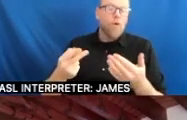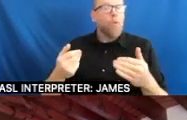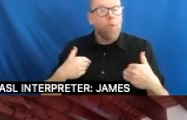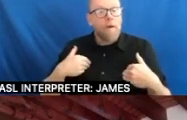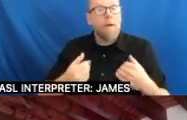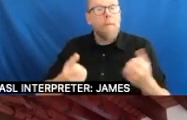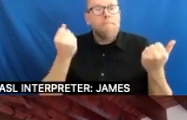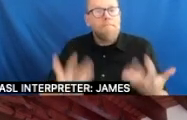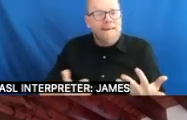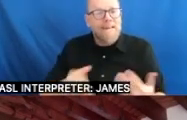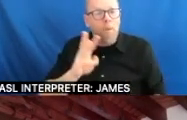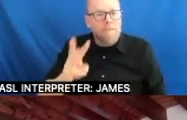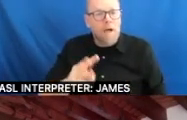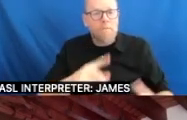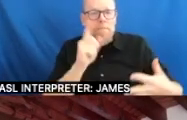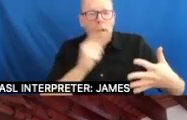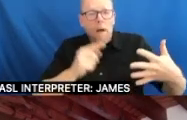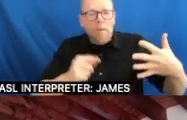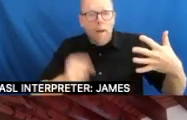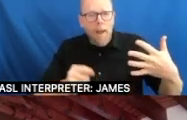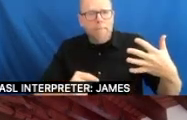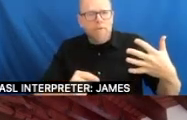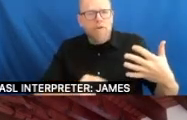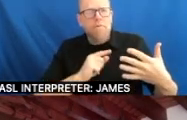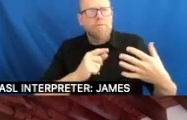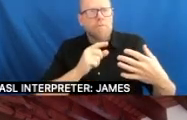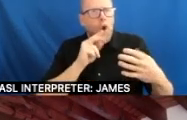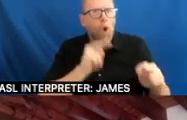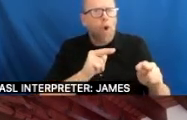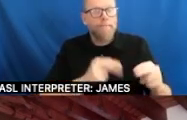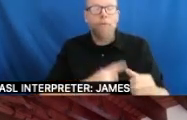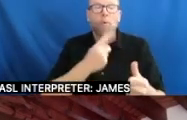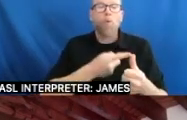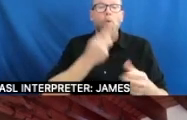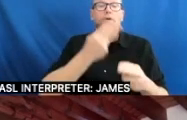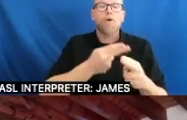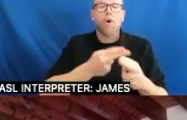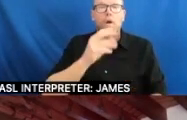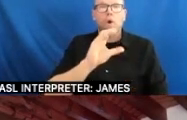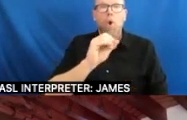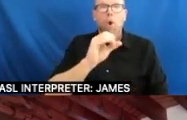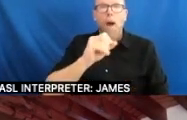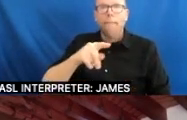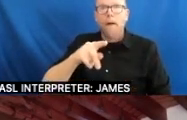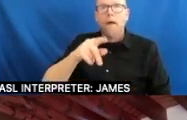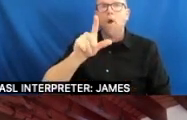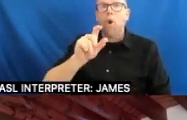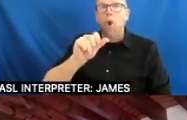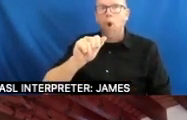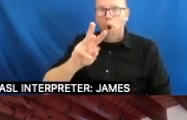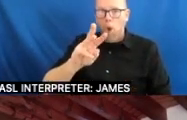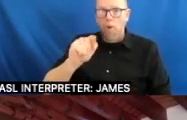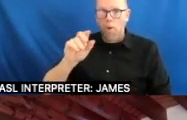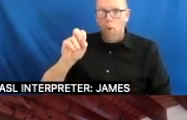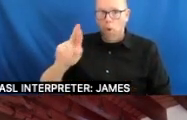for you to look towards. One is cooplaw.org. So this is an entire website of